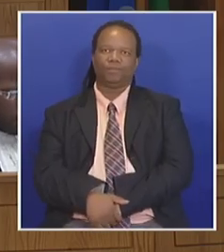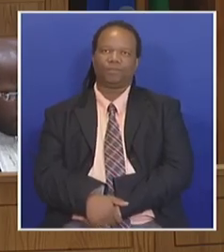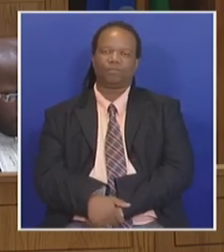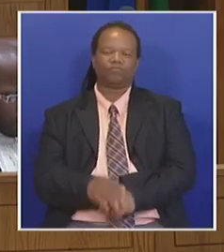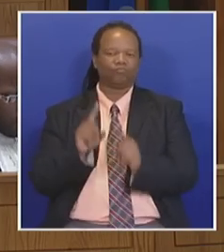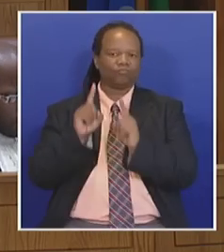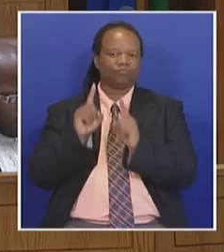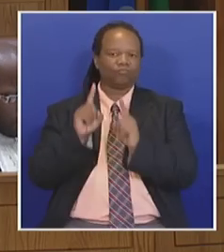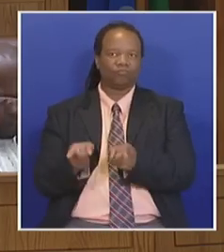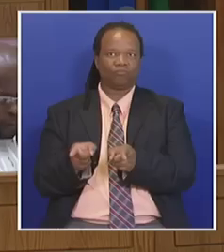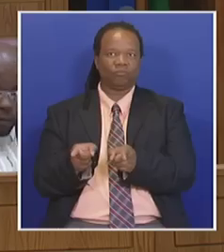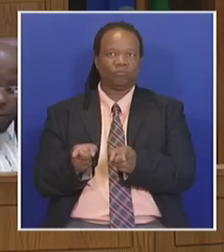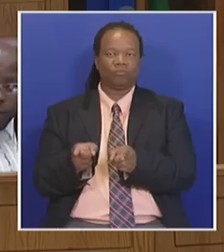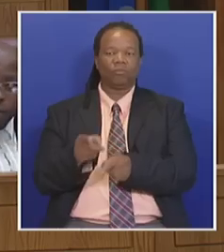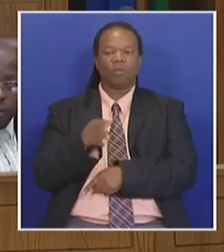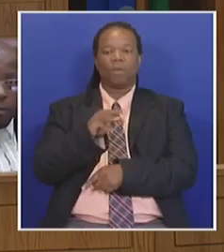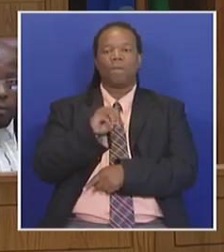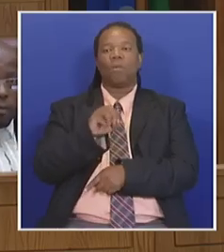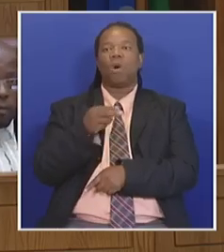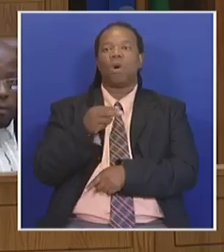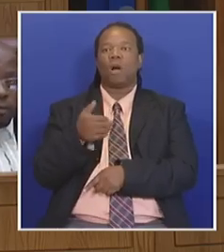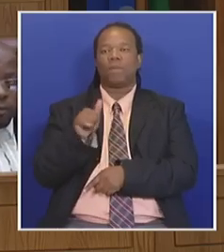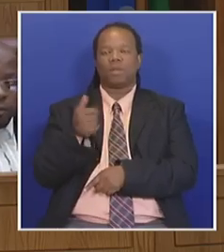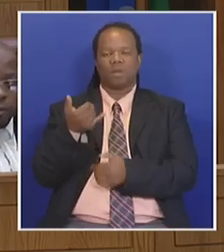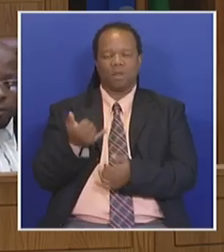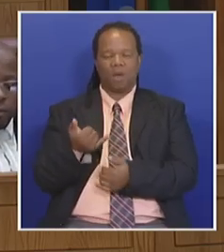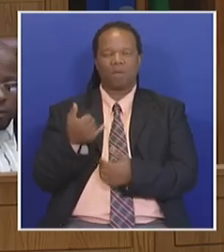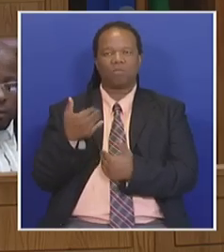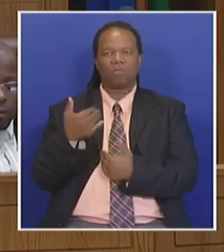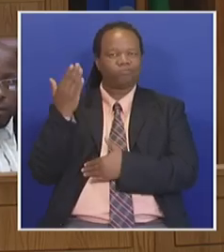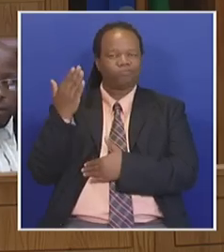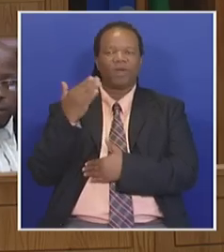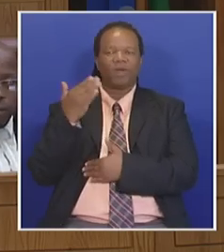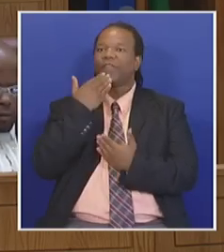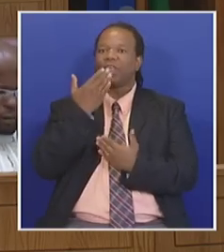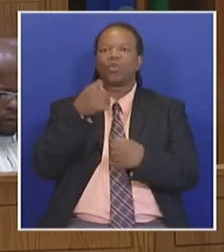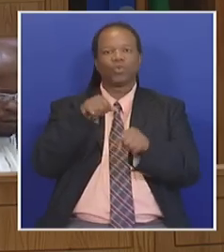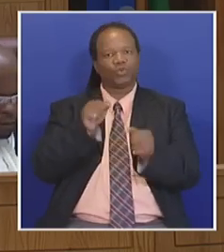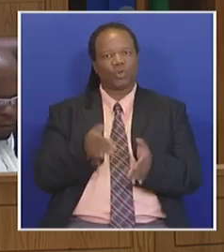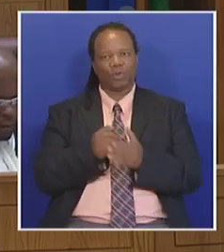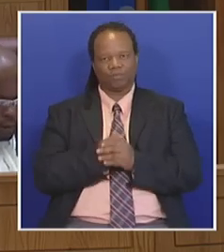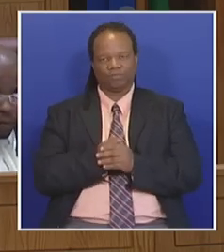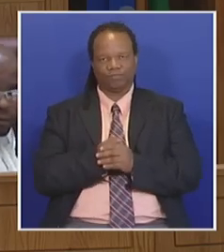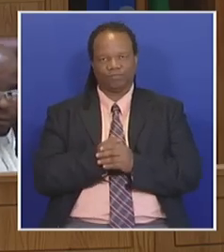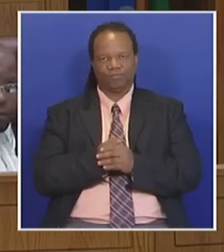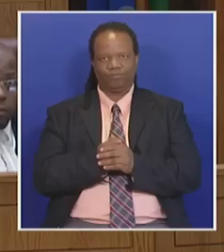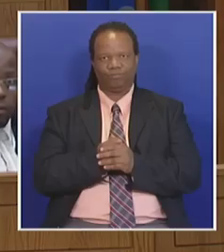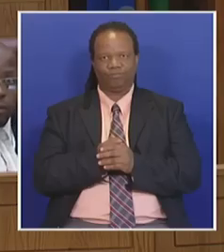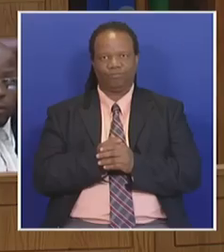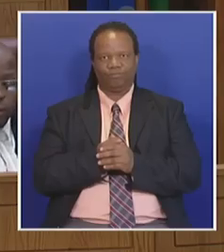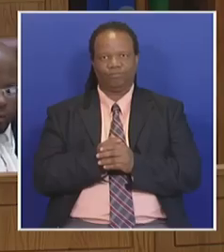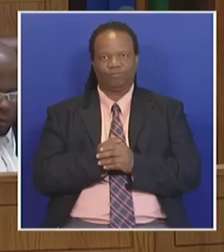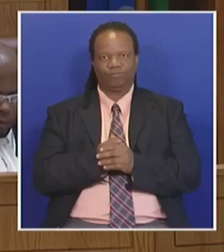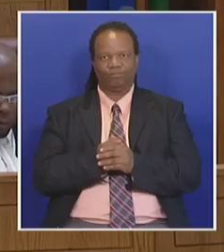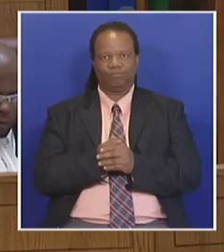Order. Honorable Mohapi is on the floor. Thank you very much, Honorable Chair. Honorable Chair, I hereby move on behalf